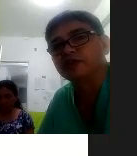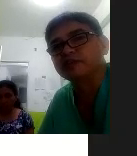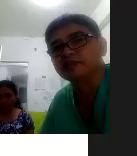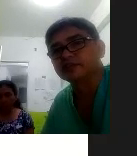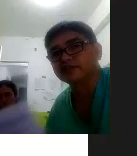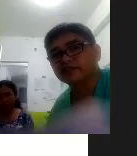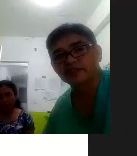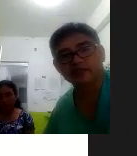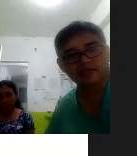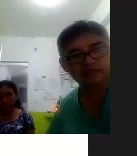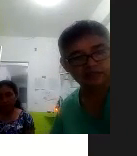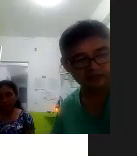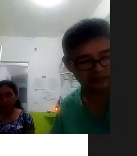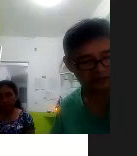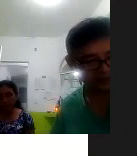of Health.